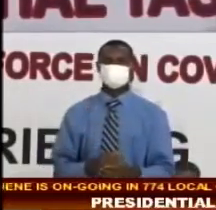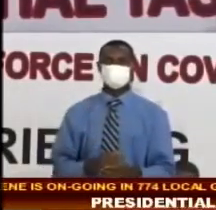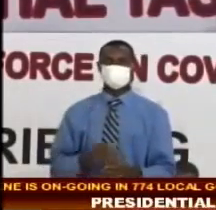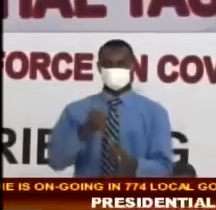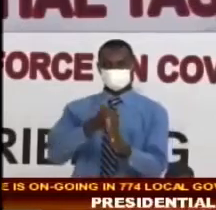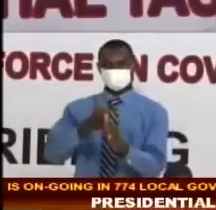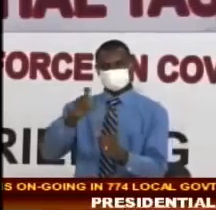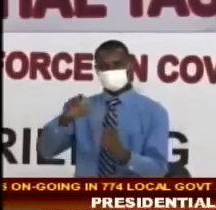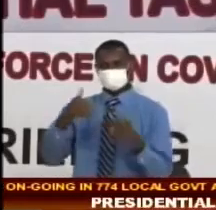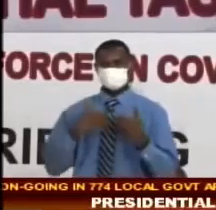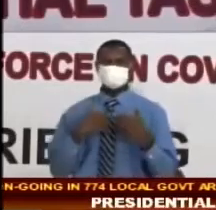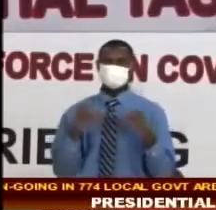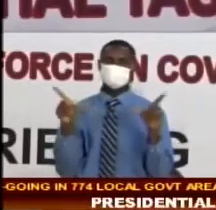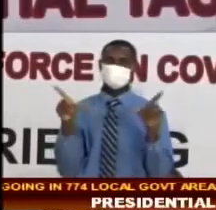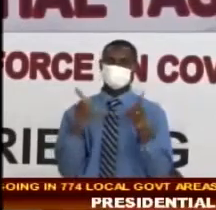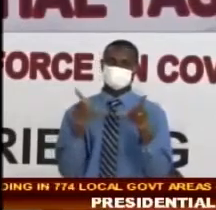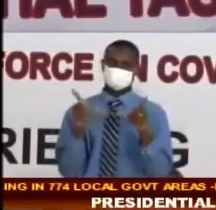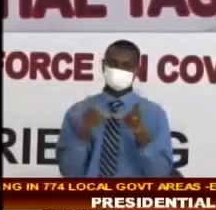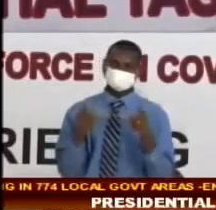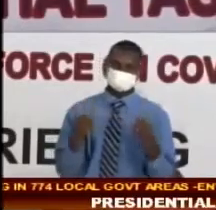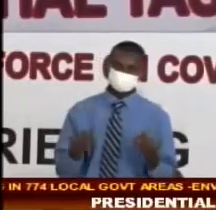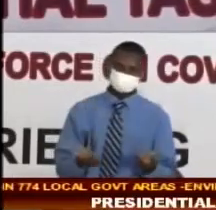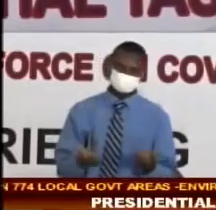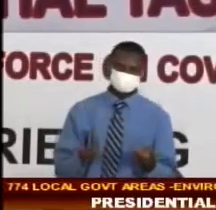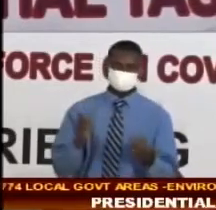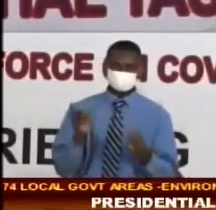First, accreditation,